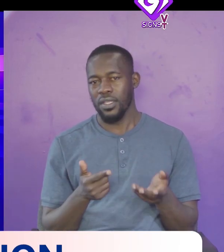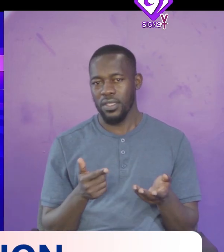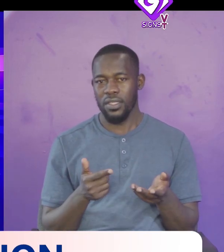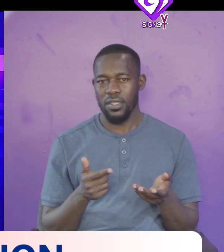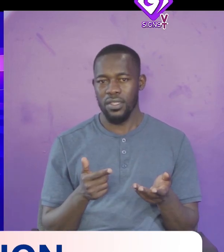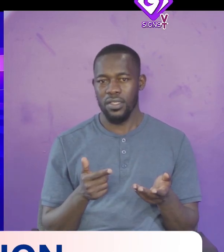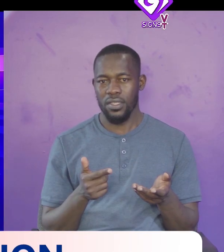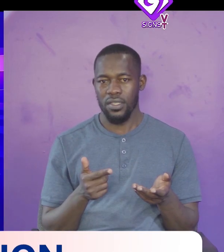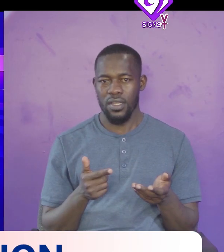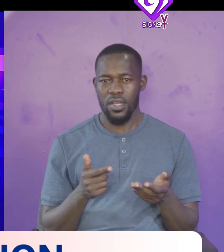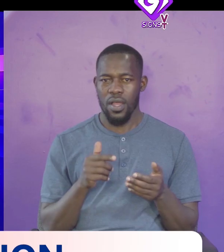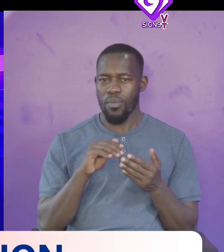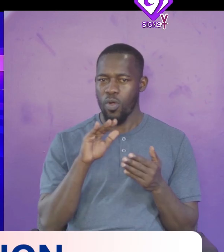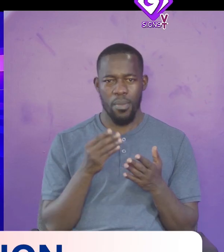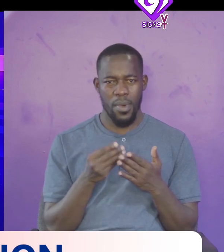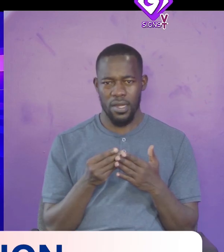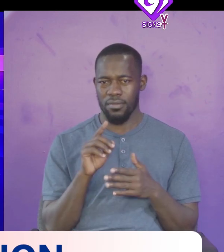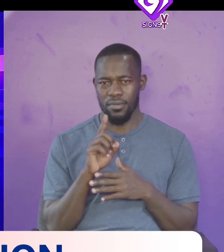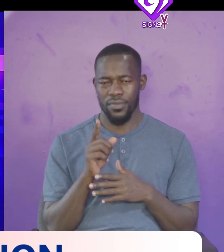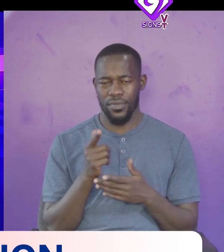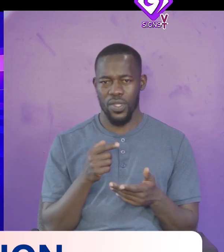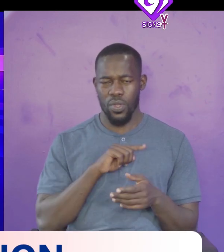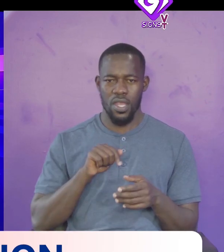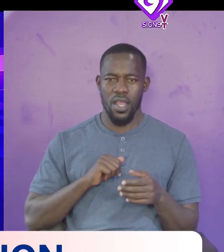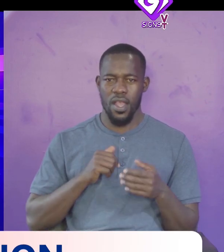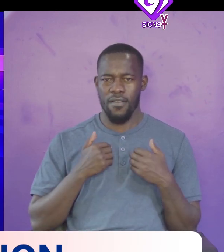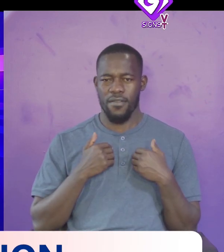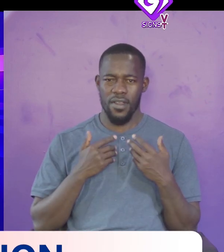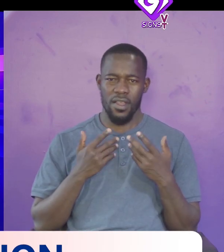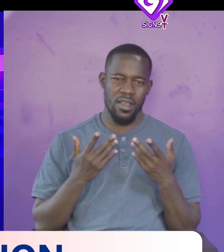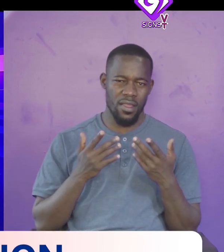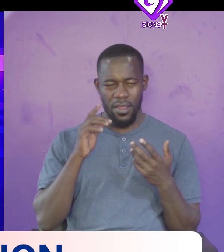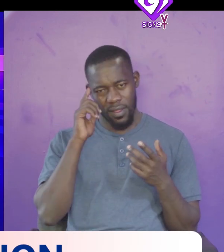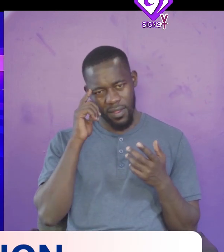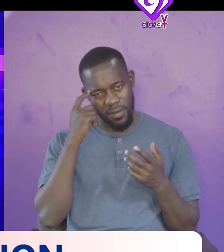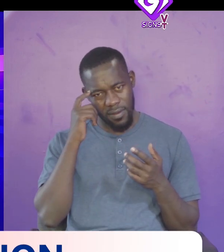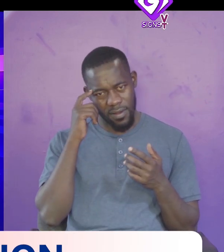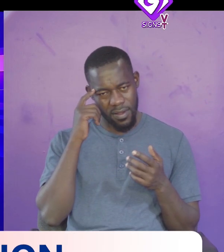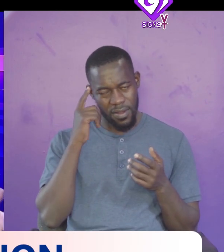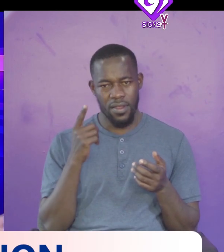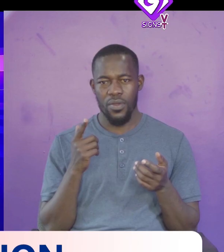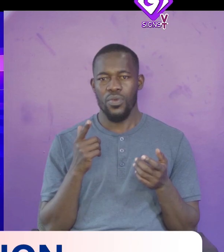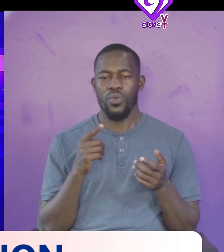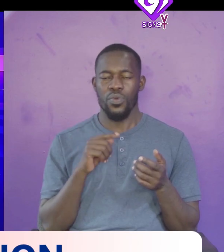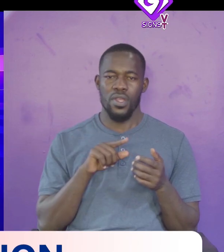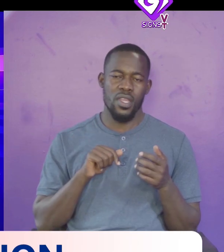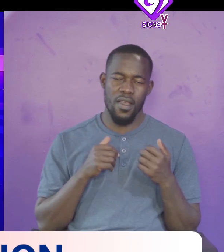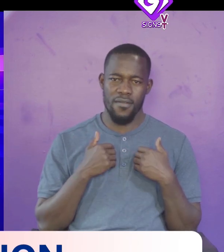million? No, it's not a lot of money. We've only had, I think if you look at our what we have collected over that